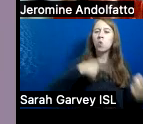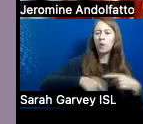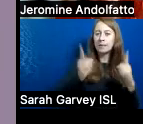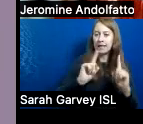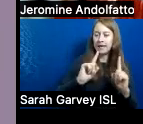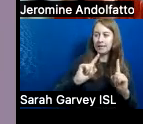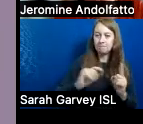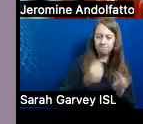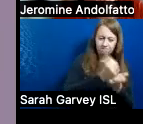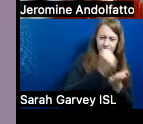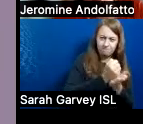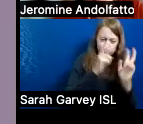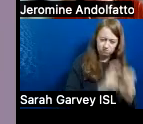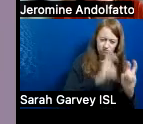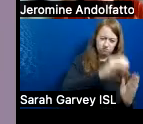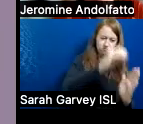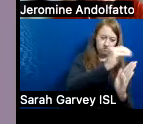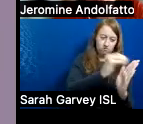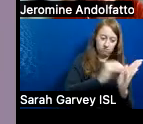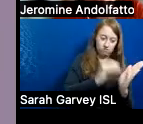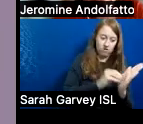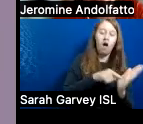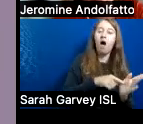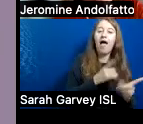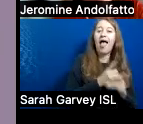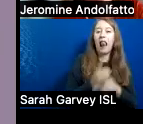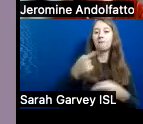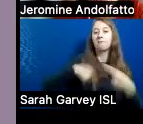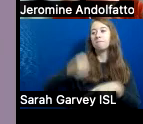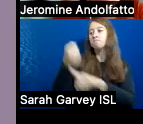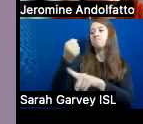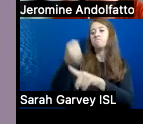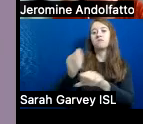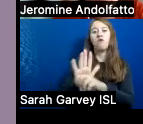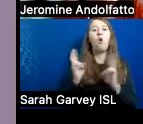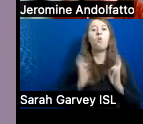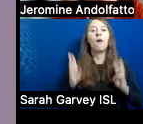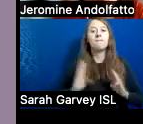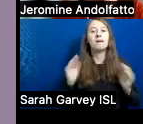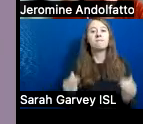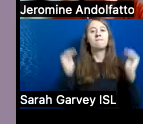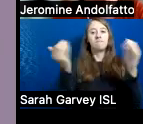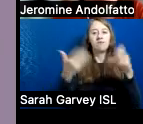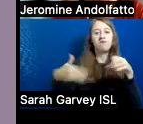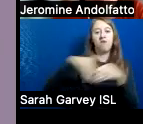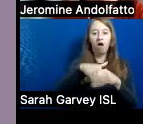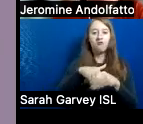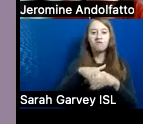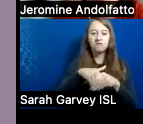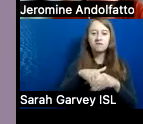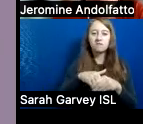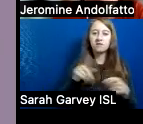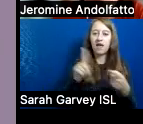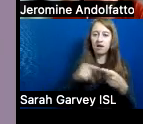lobby on women in decision-making, so in my daily work, let's say, but also for content and advocacy in the framework of the campaign we